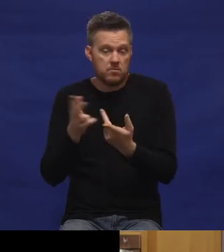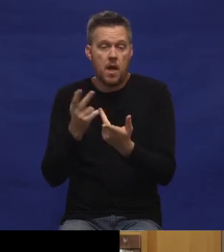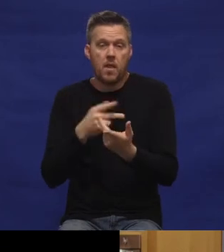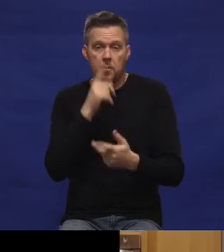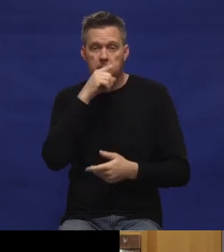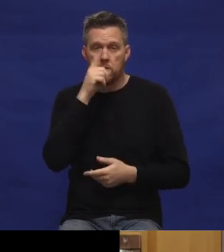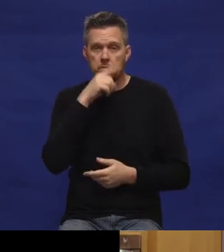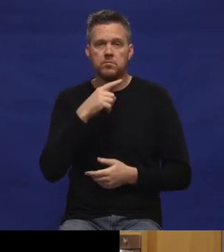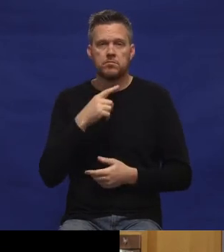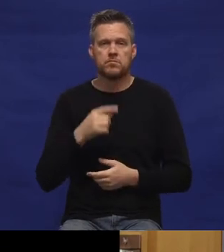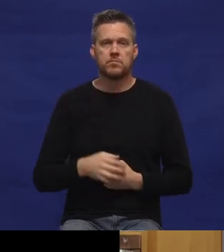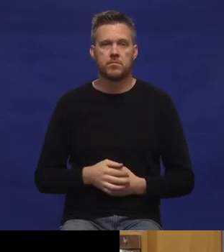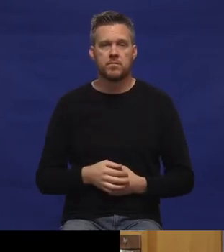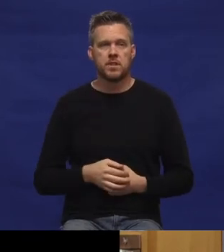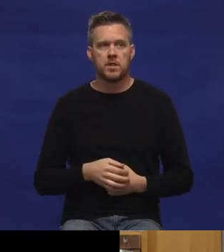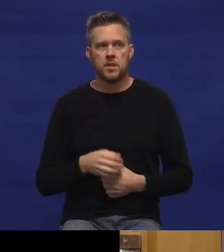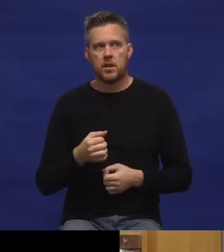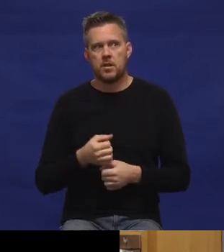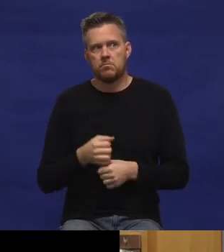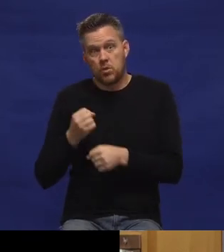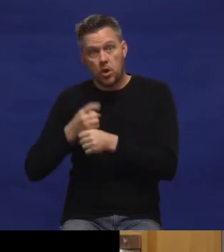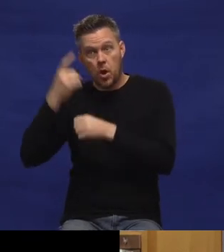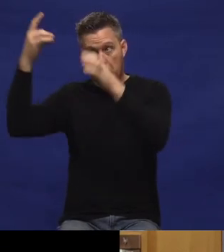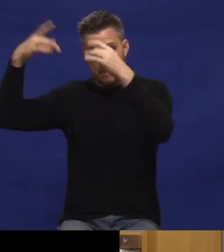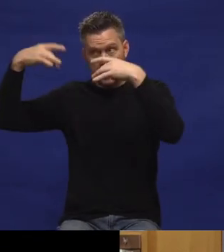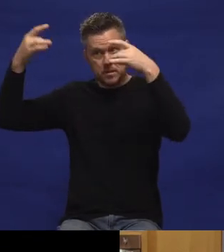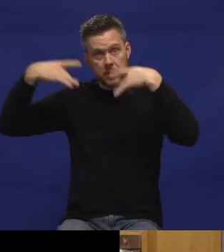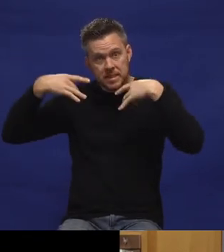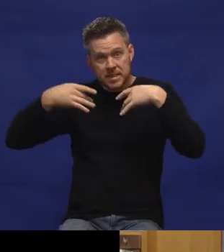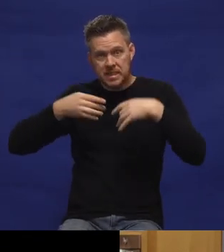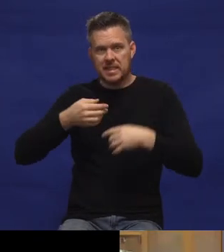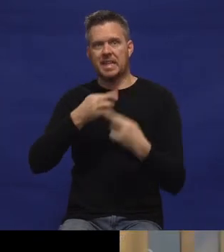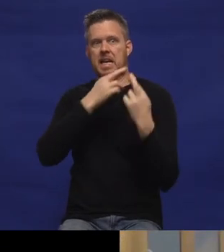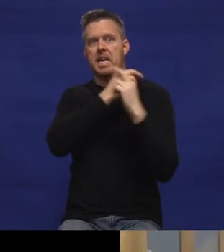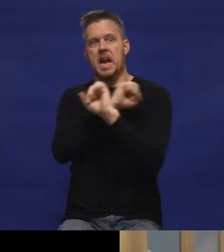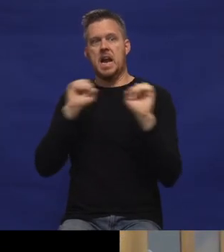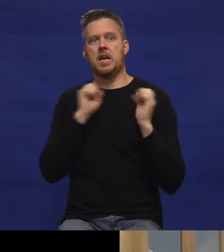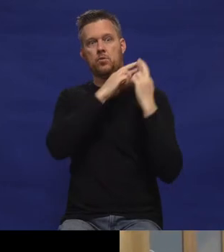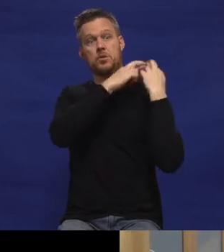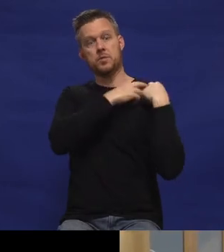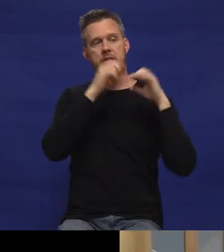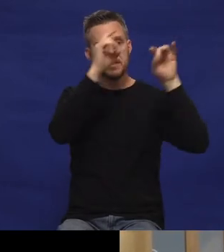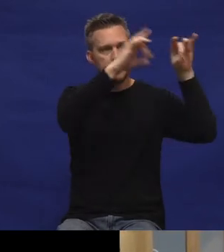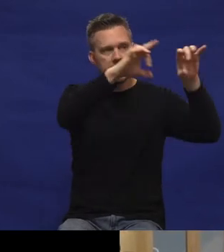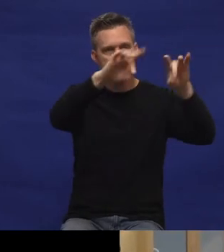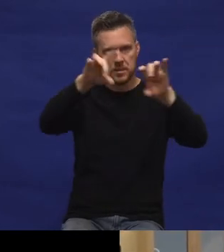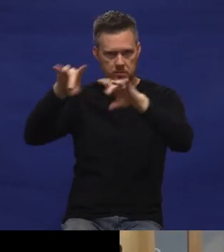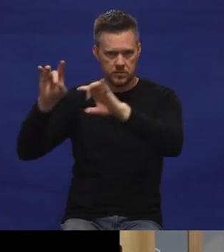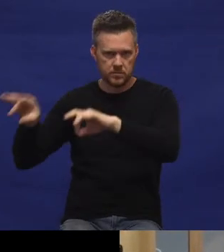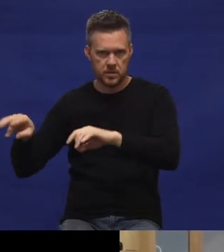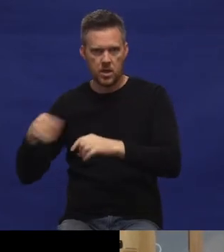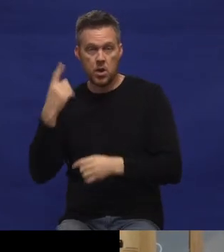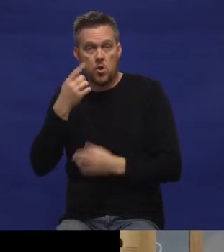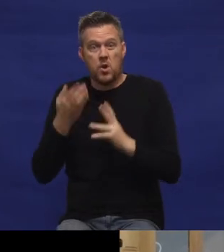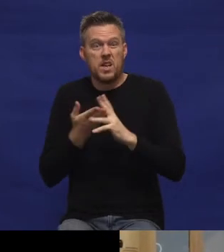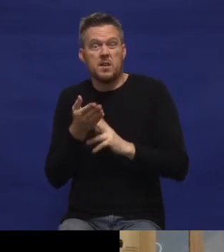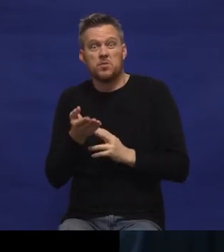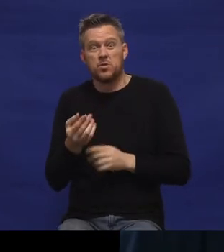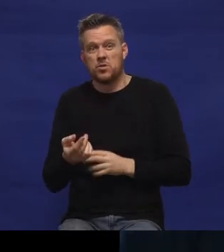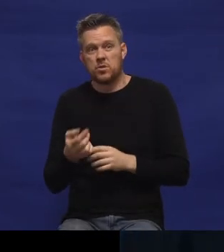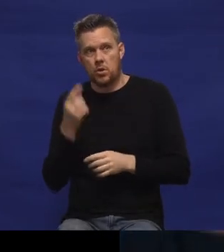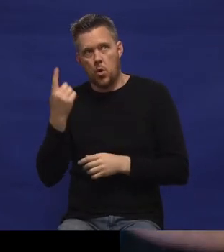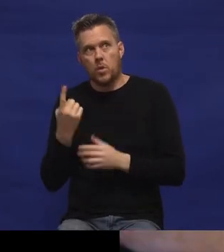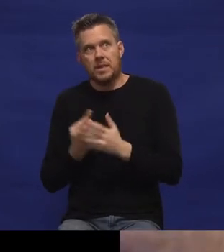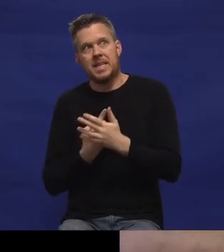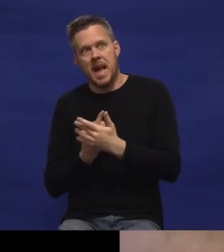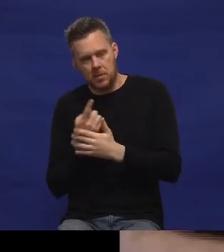look after others. I think where God's blessed us, we have a responsibility to bless others, and that only happens through a spirit of generosity.